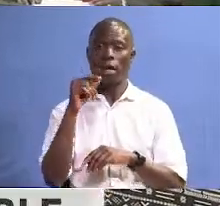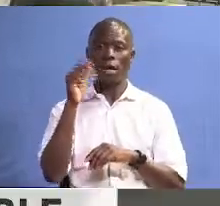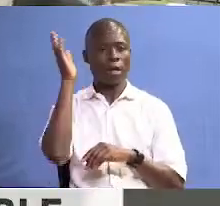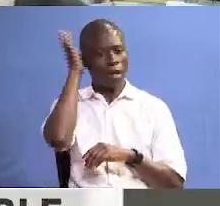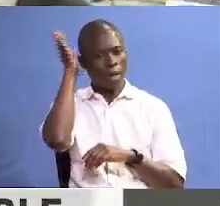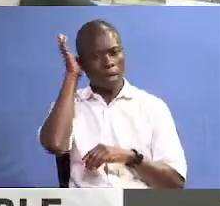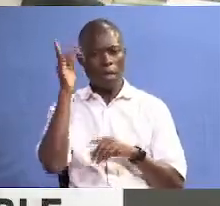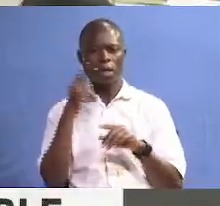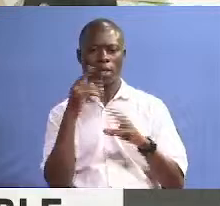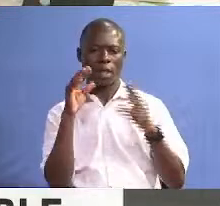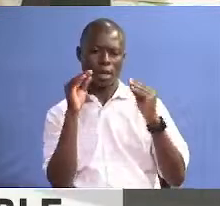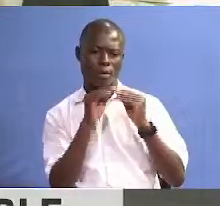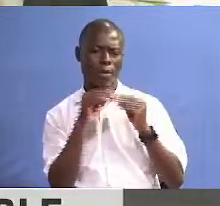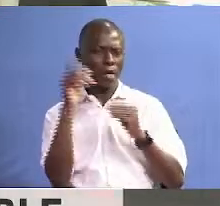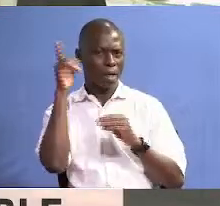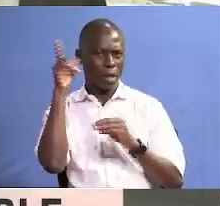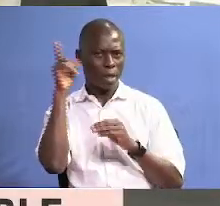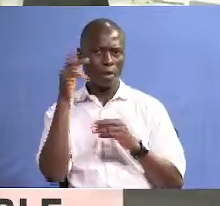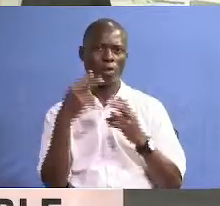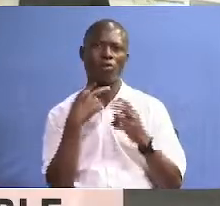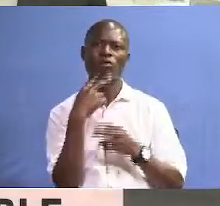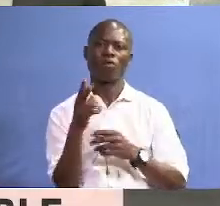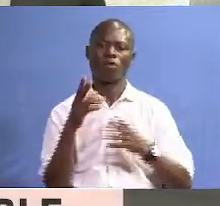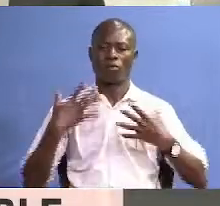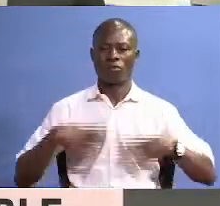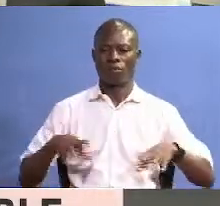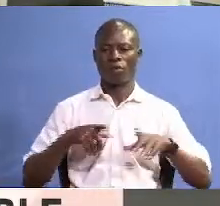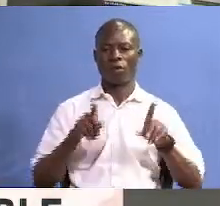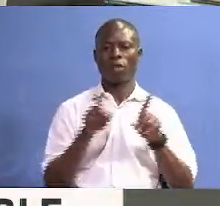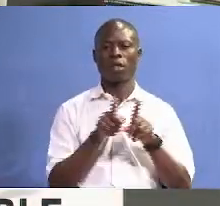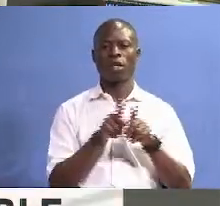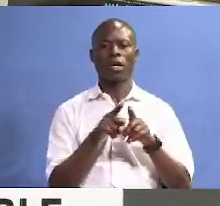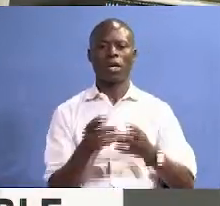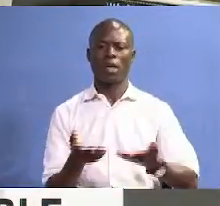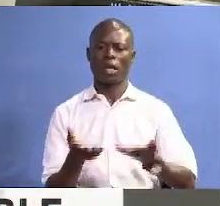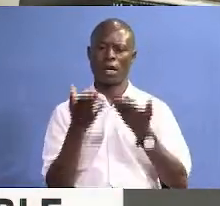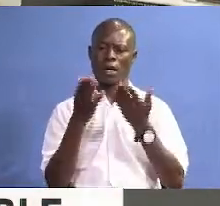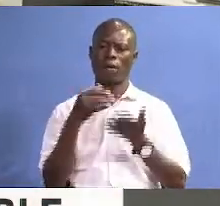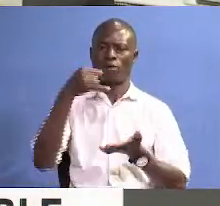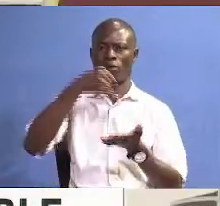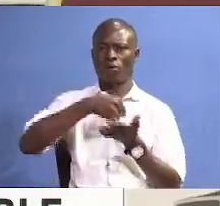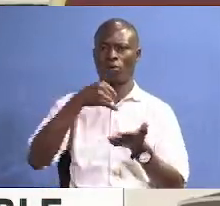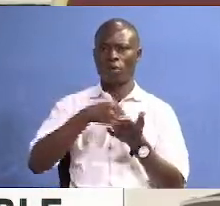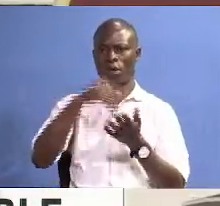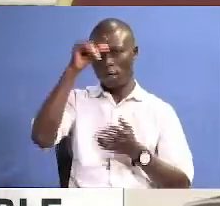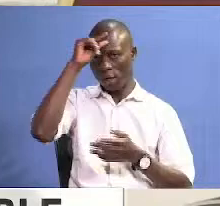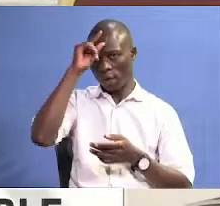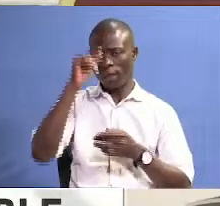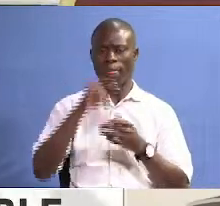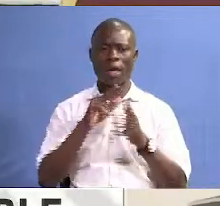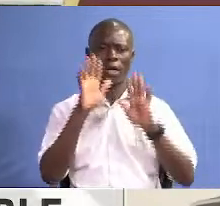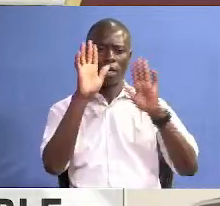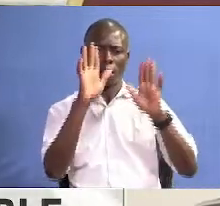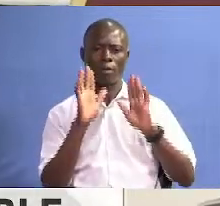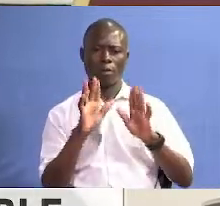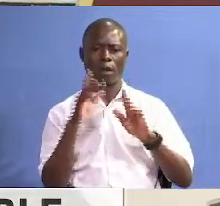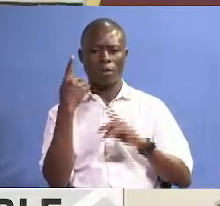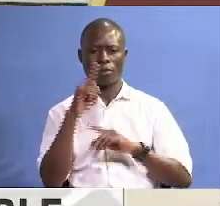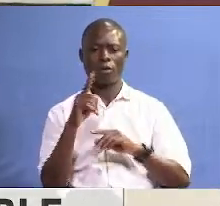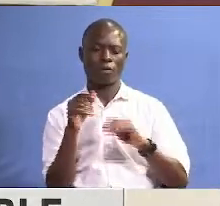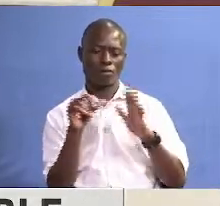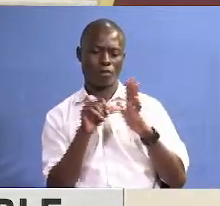government's commitment to listening to the voices of the people and embrace a more inclusive government that is sensitive to the emerging